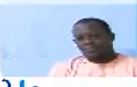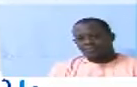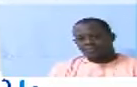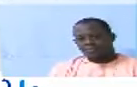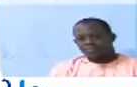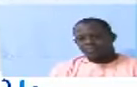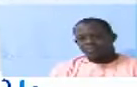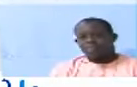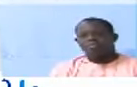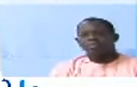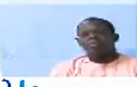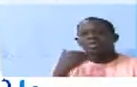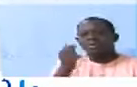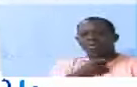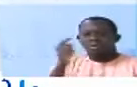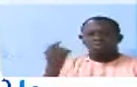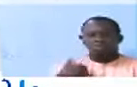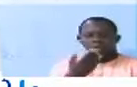Did they leave?